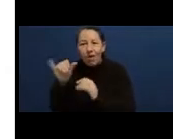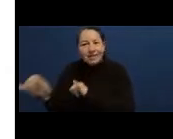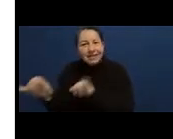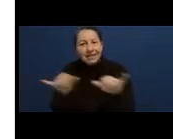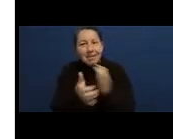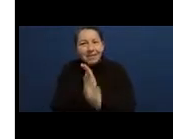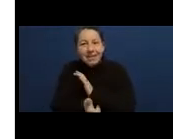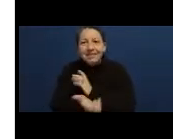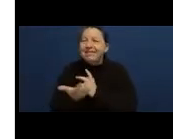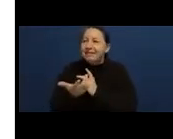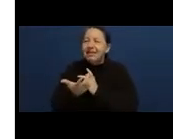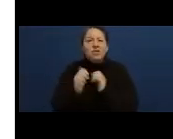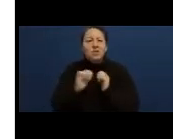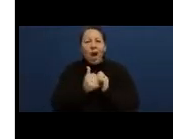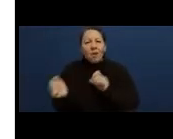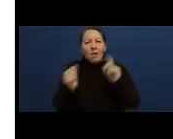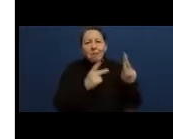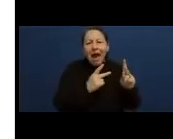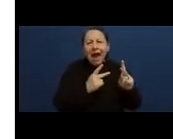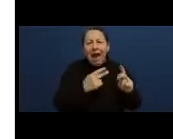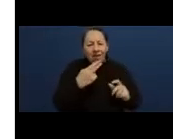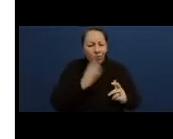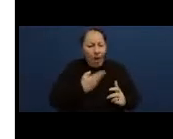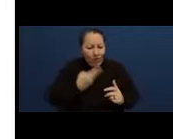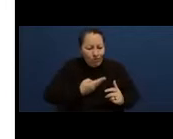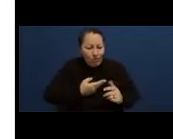these things again and helping our people?